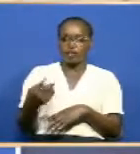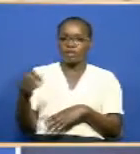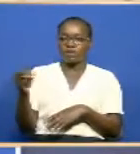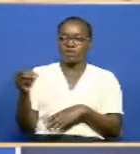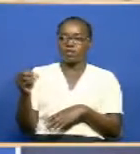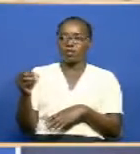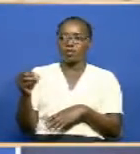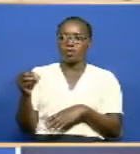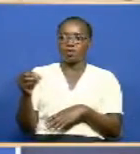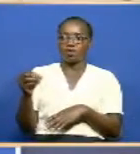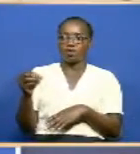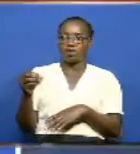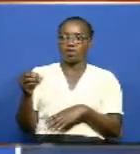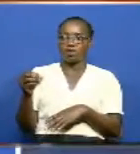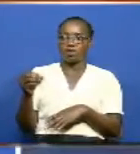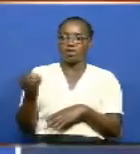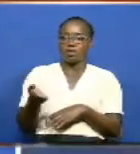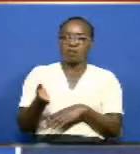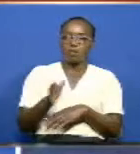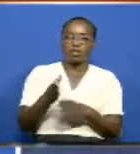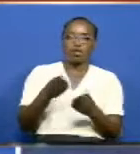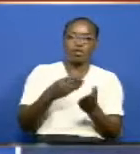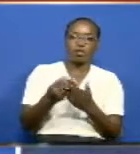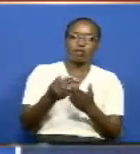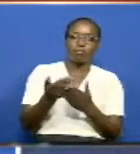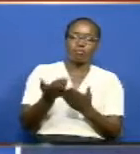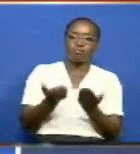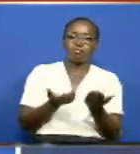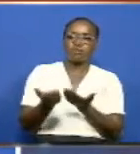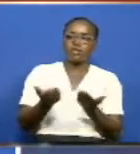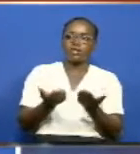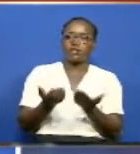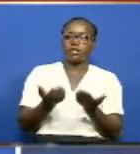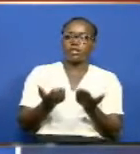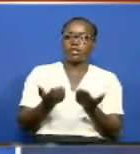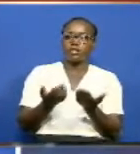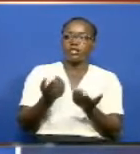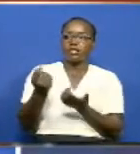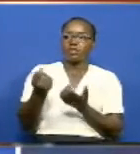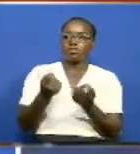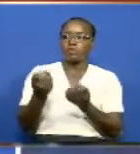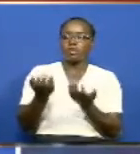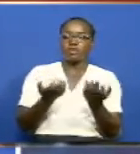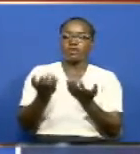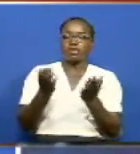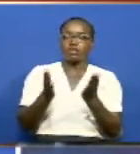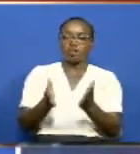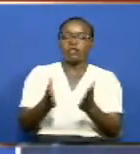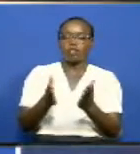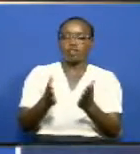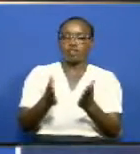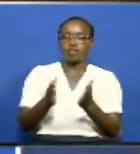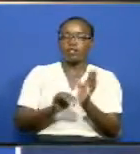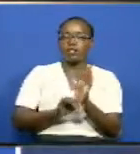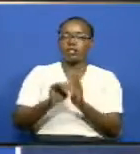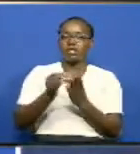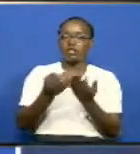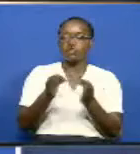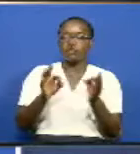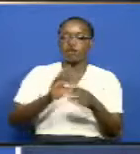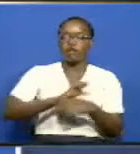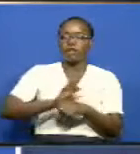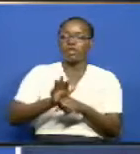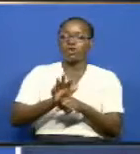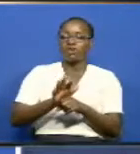31,200, which I've put back in the business. Their testimonies comes at a time when small-scale traders have been urged to take up the interest-free